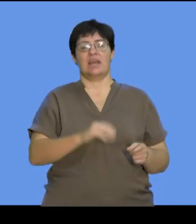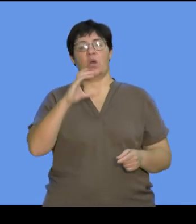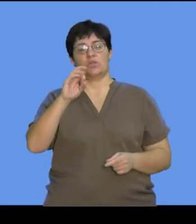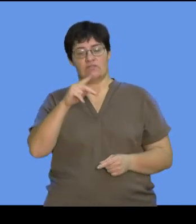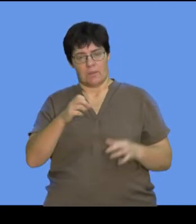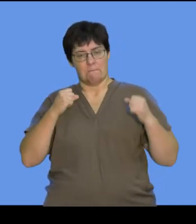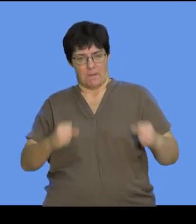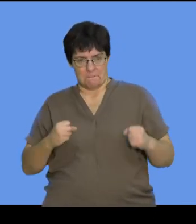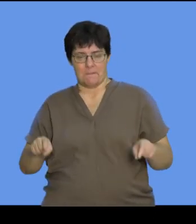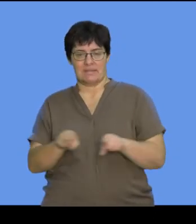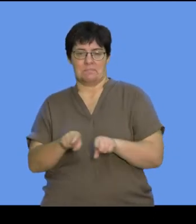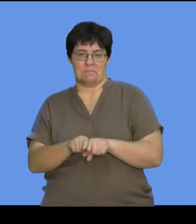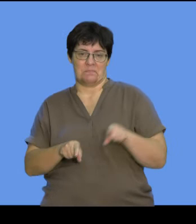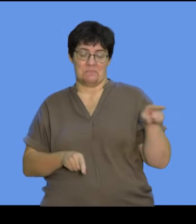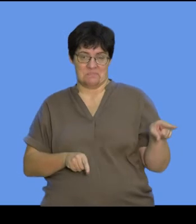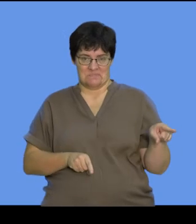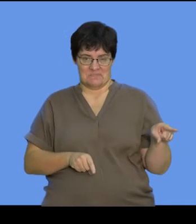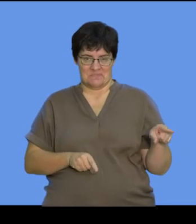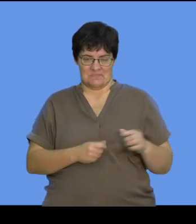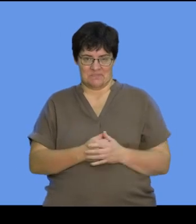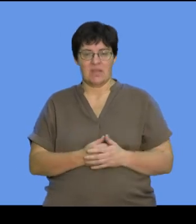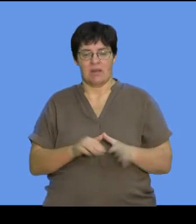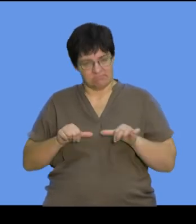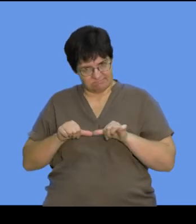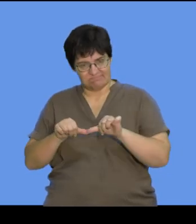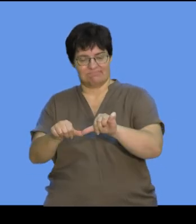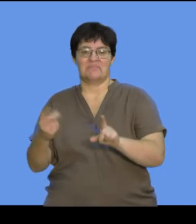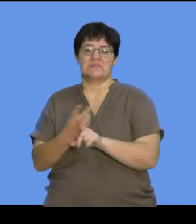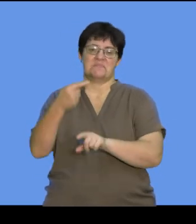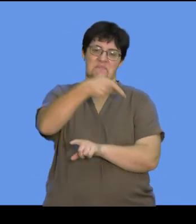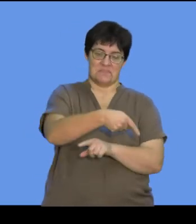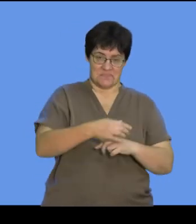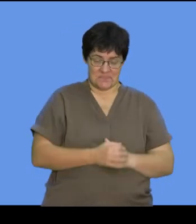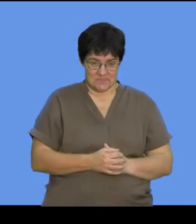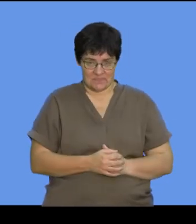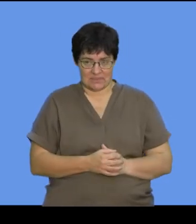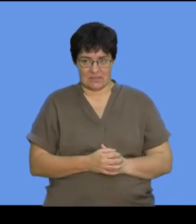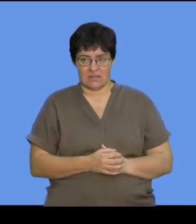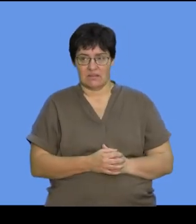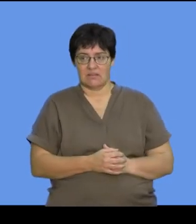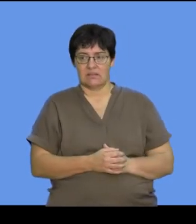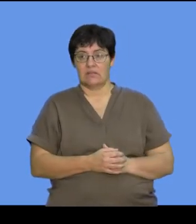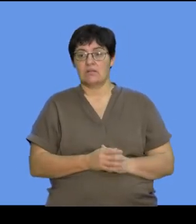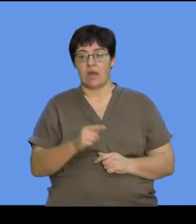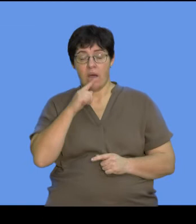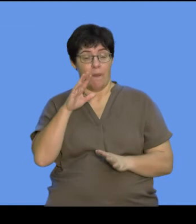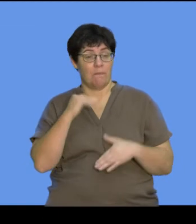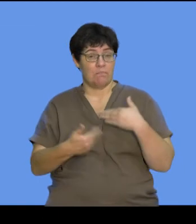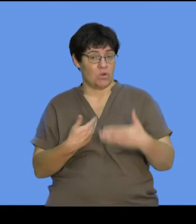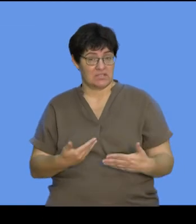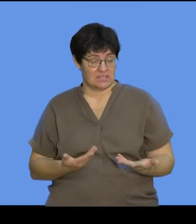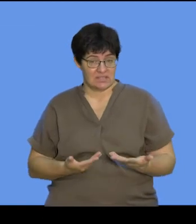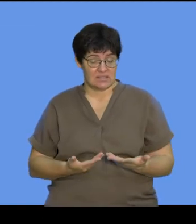conservative is referring to a term where we refer to keeping the old. So at the end of this process